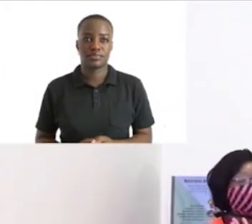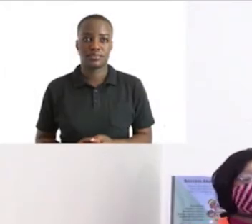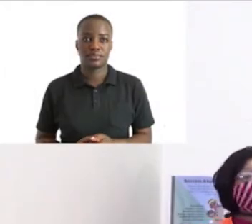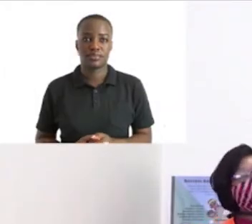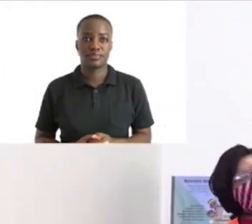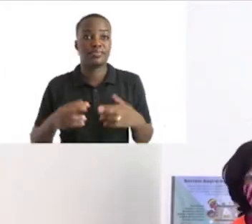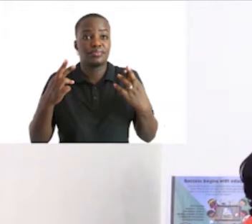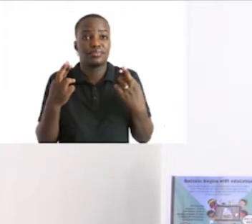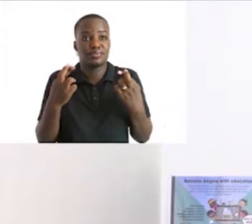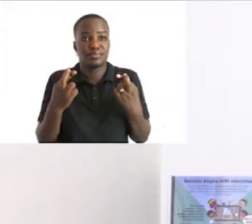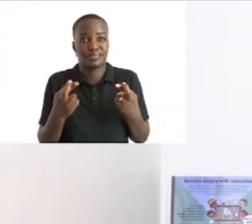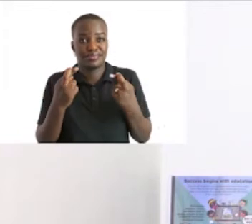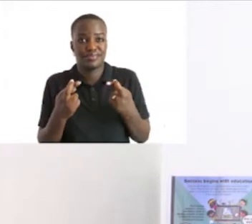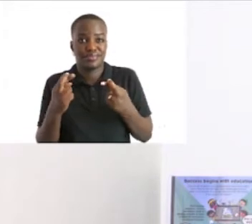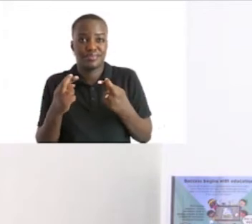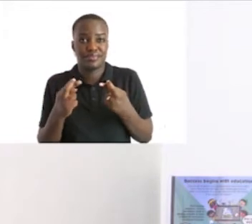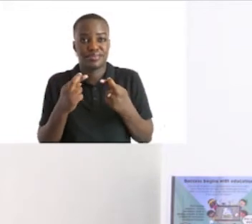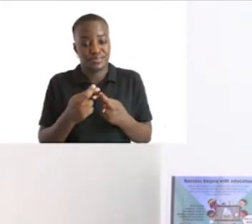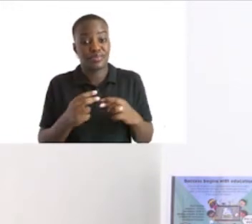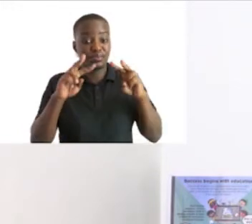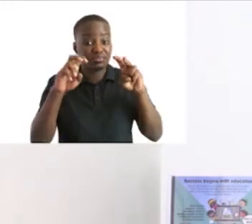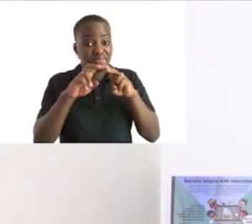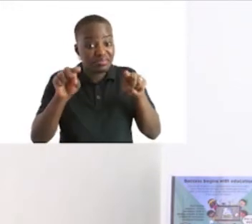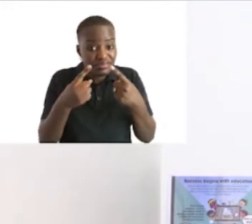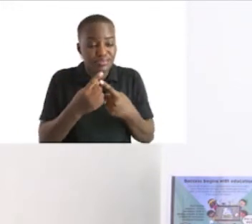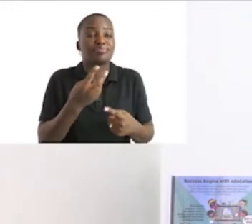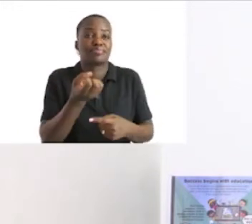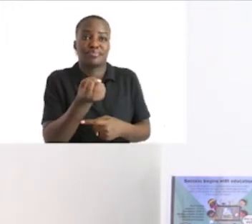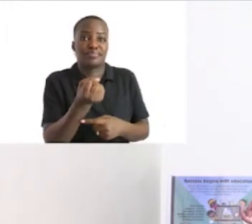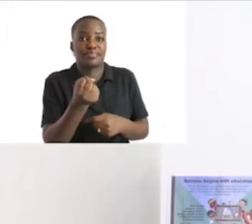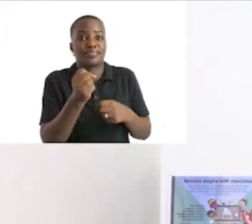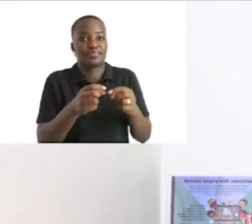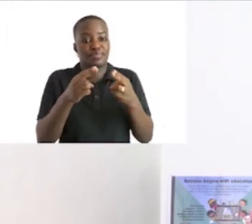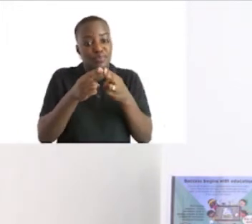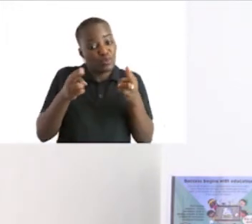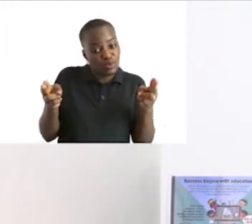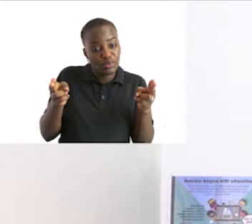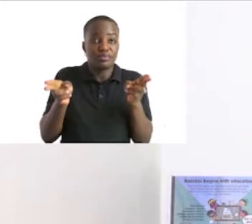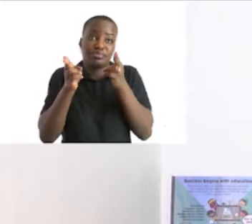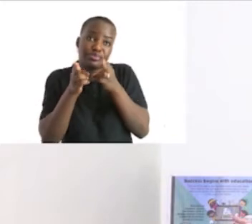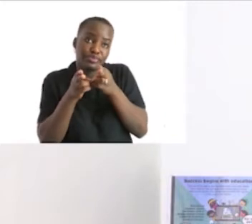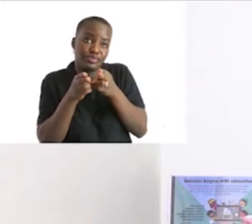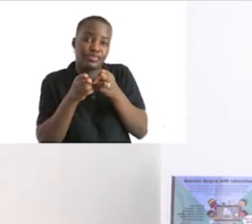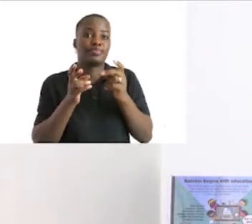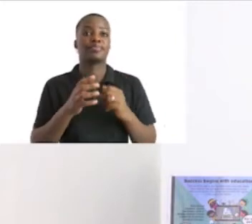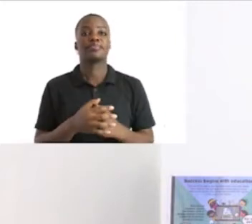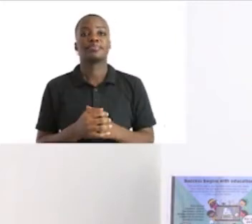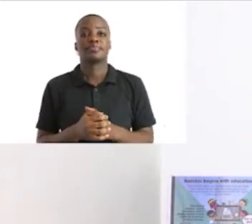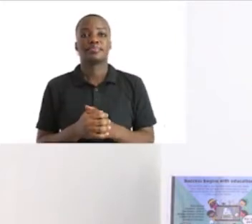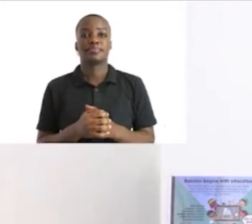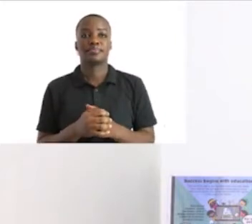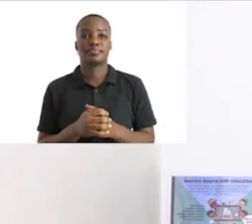I hope you managed to find the things that you are looking for to measure between shorter and longer with